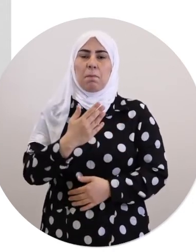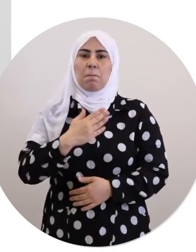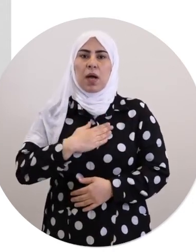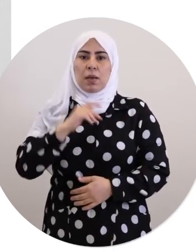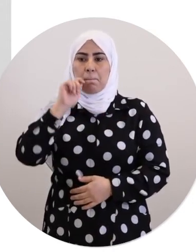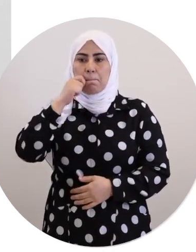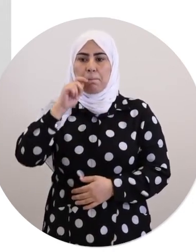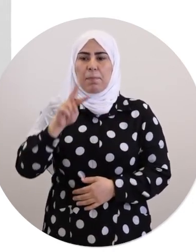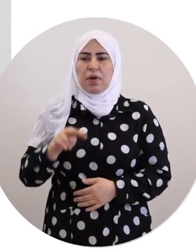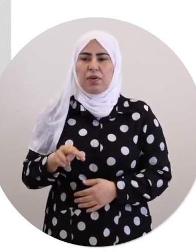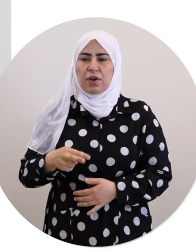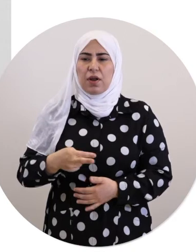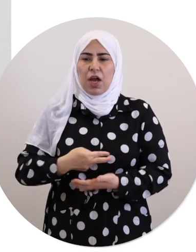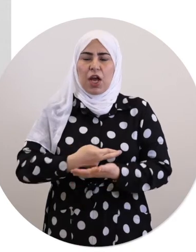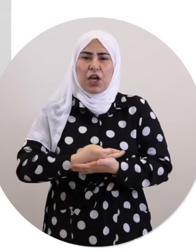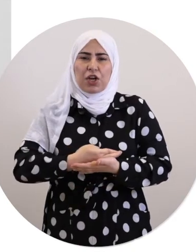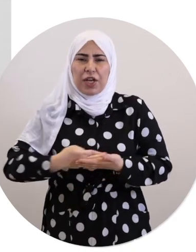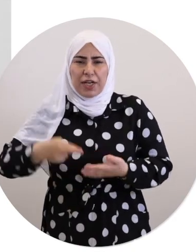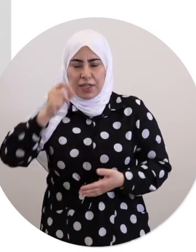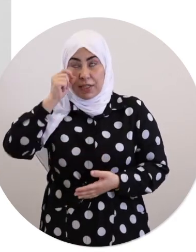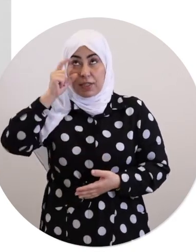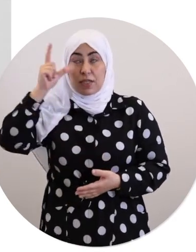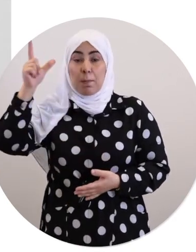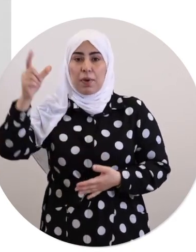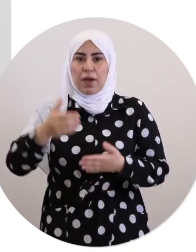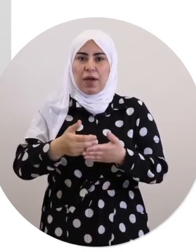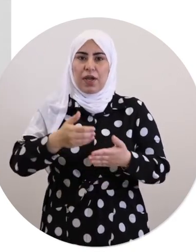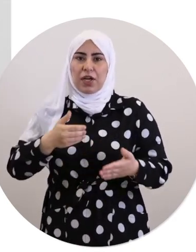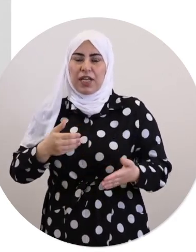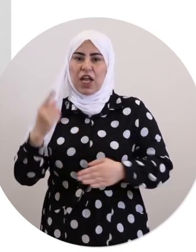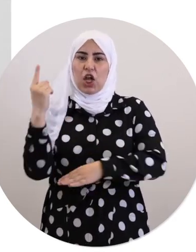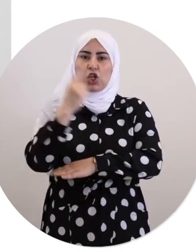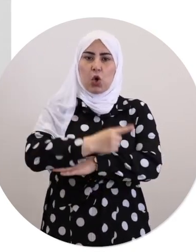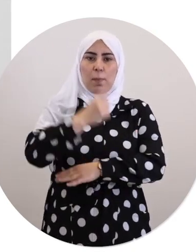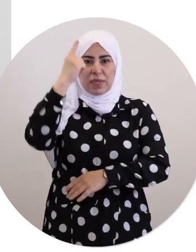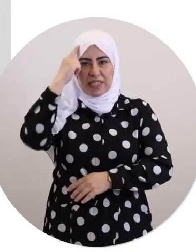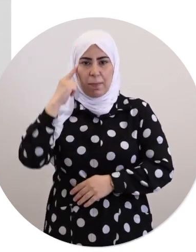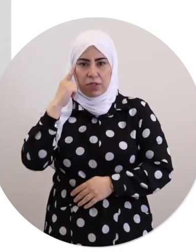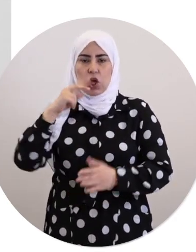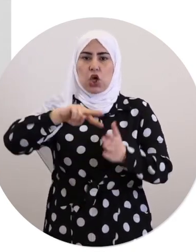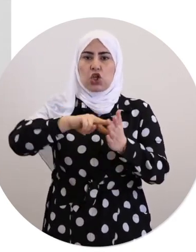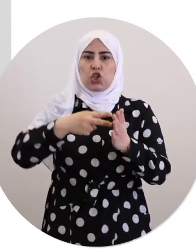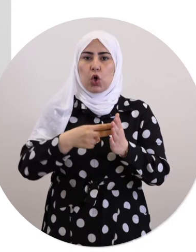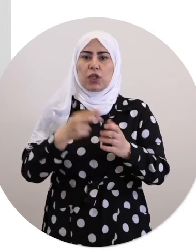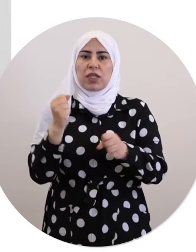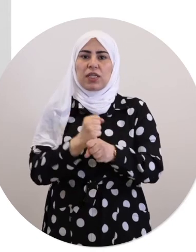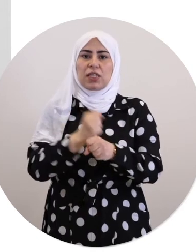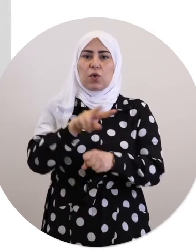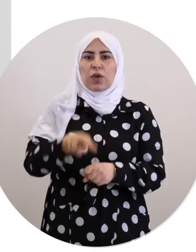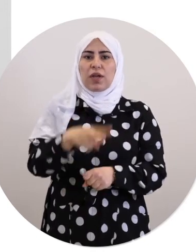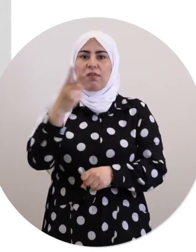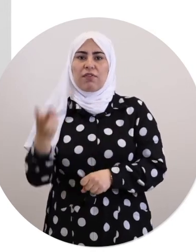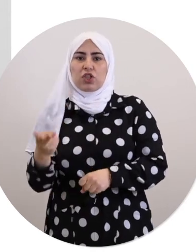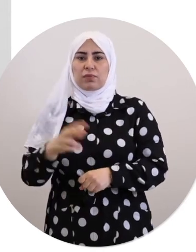brother rarely gets up early on Saturdays. How do we arrange the sentence, or how do we invert it? We invert it